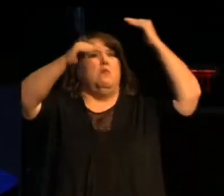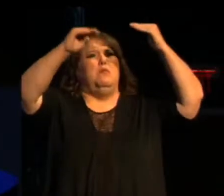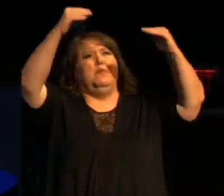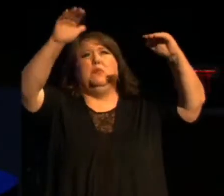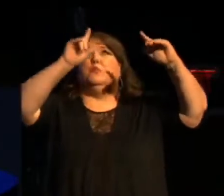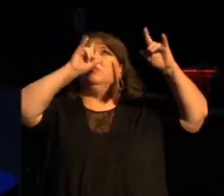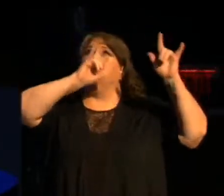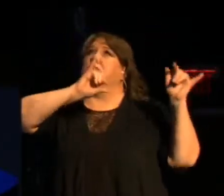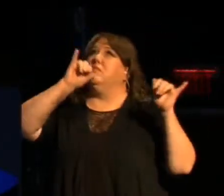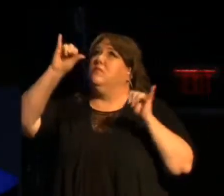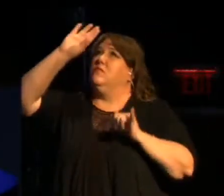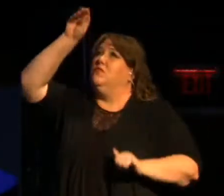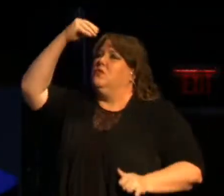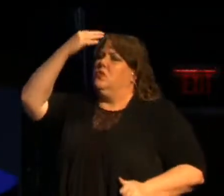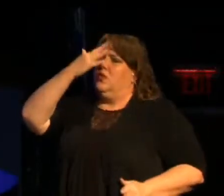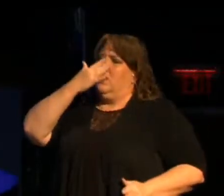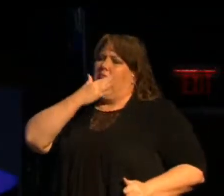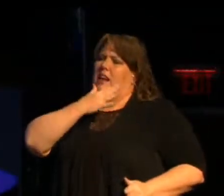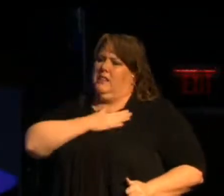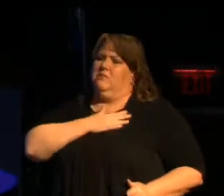of your grace.